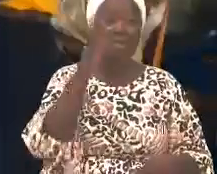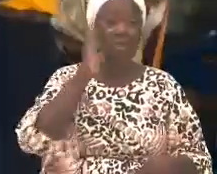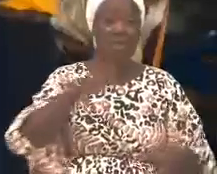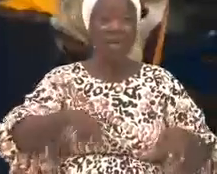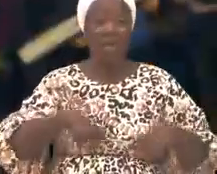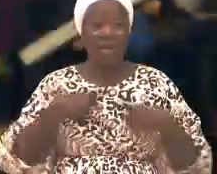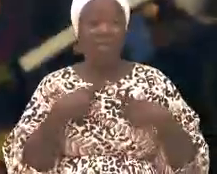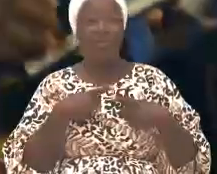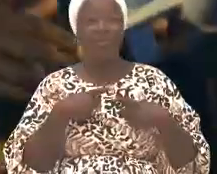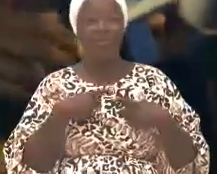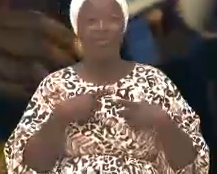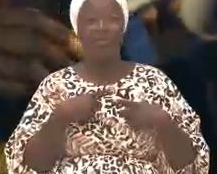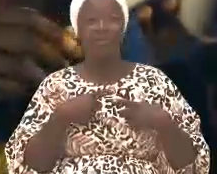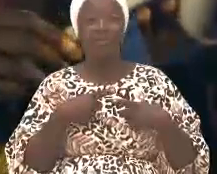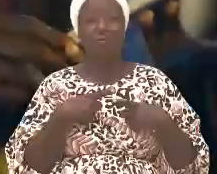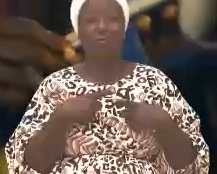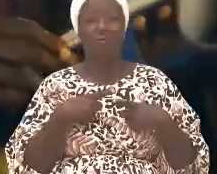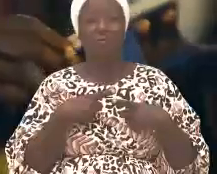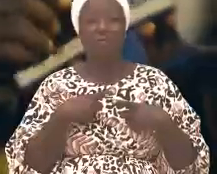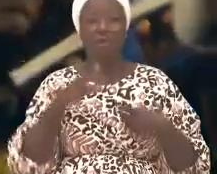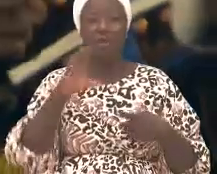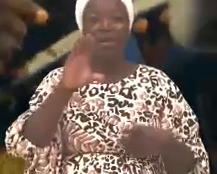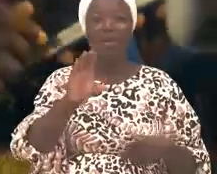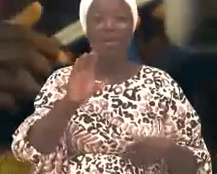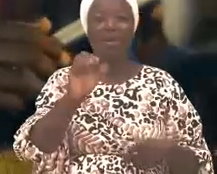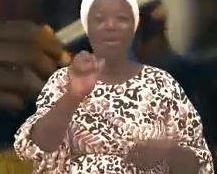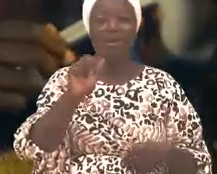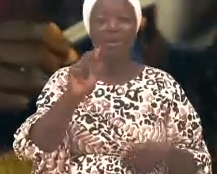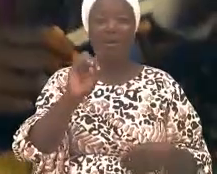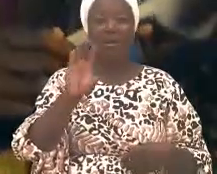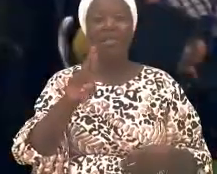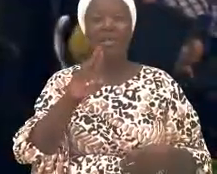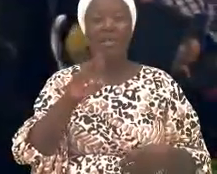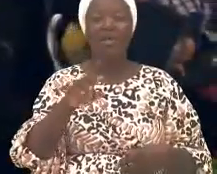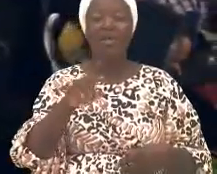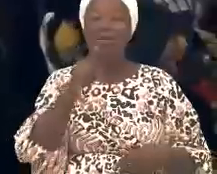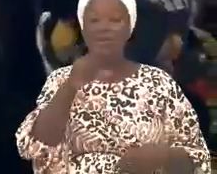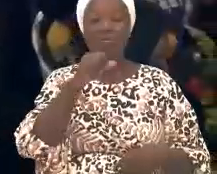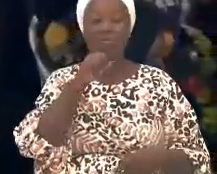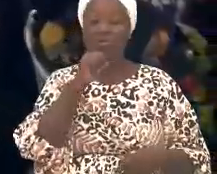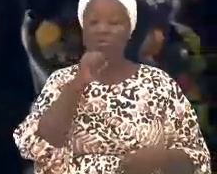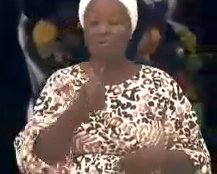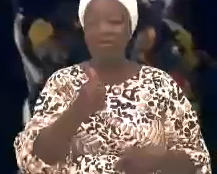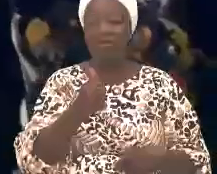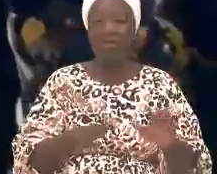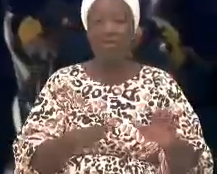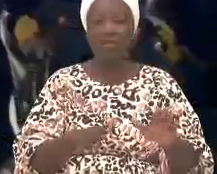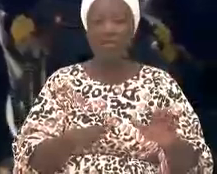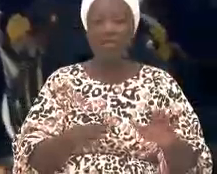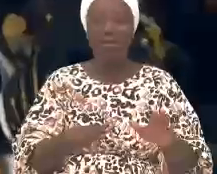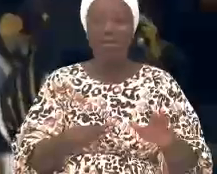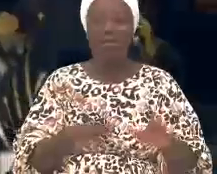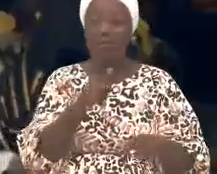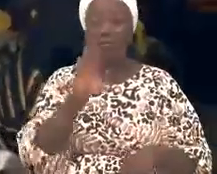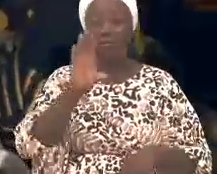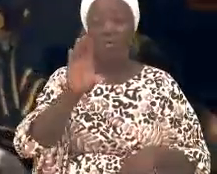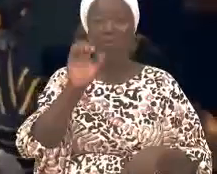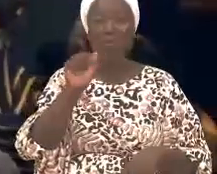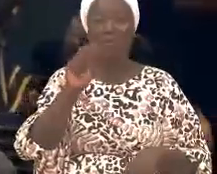live. Cancer patient, you will not die. The person that is having what they